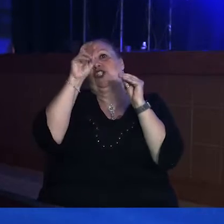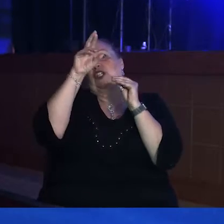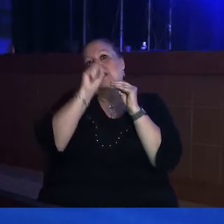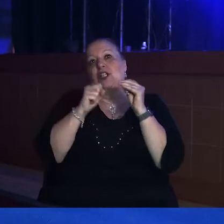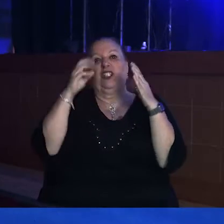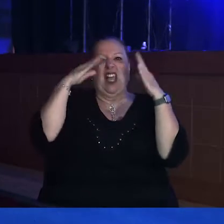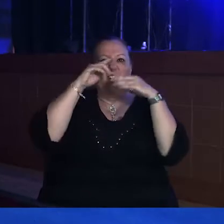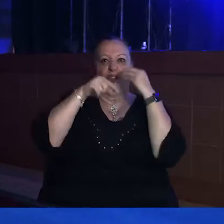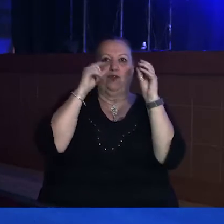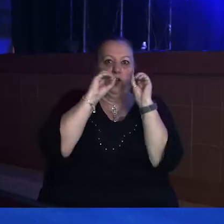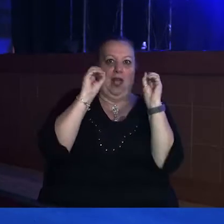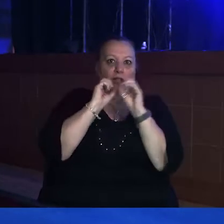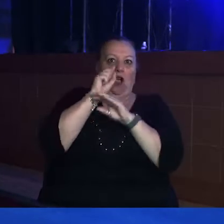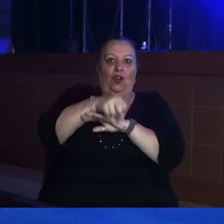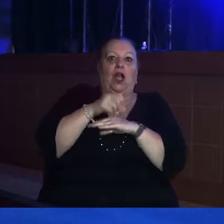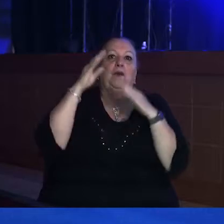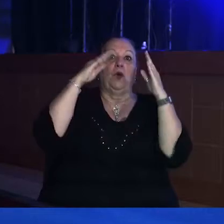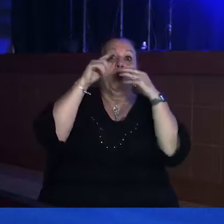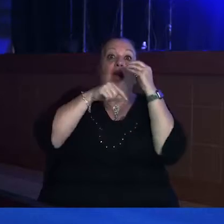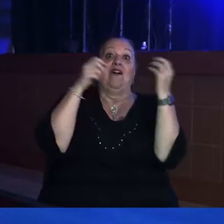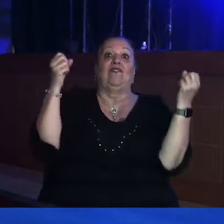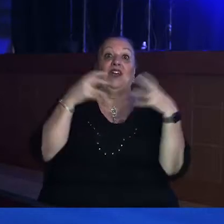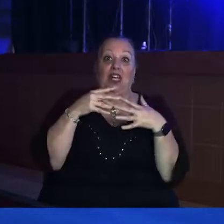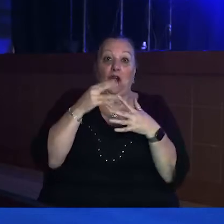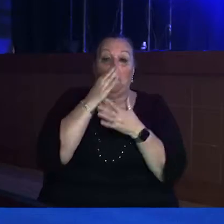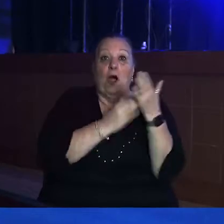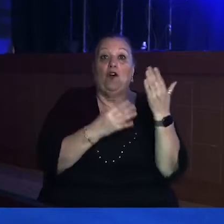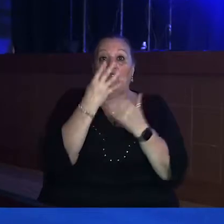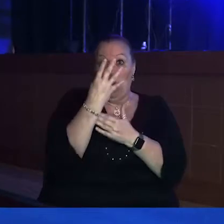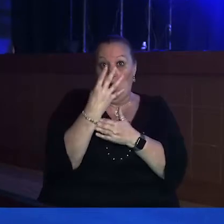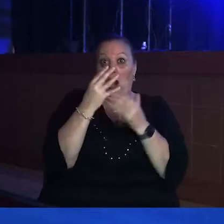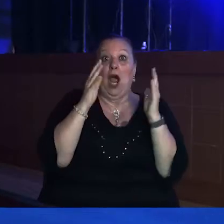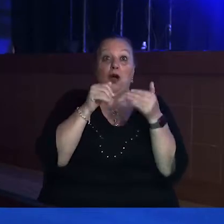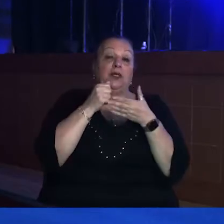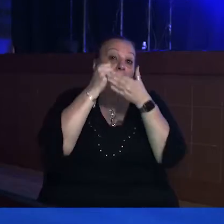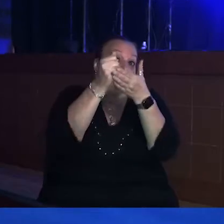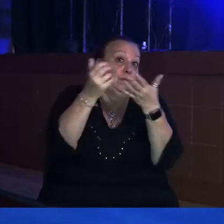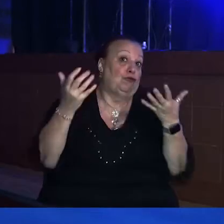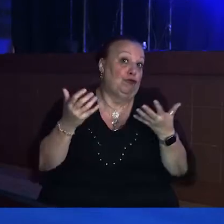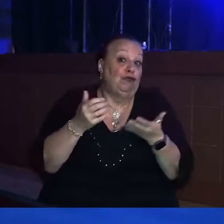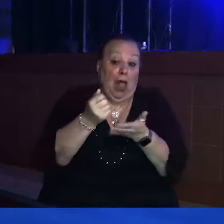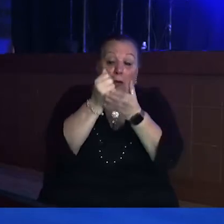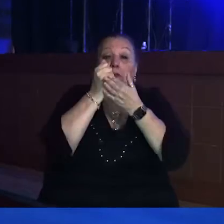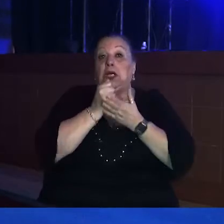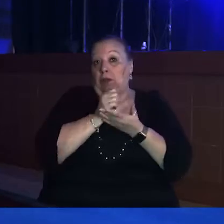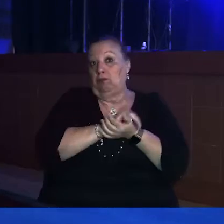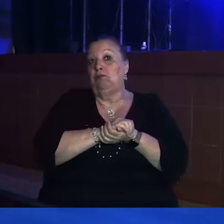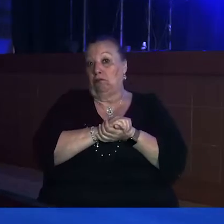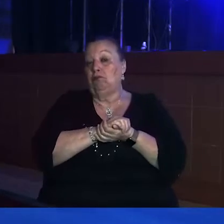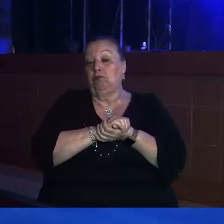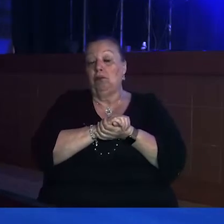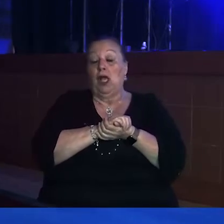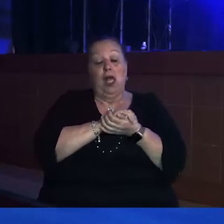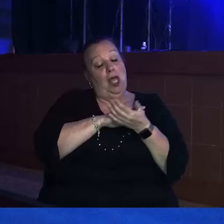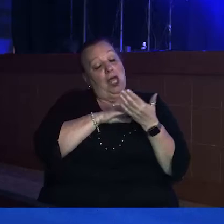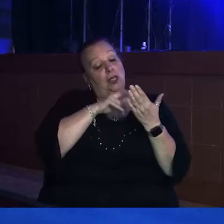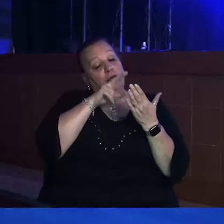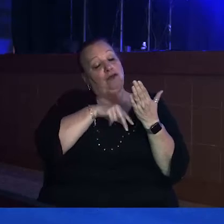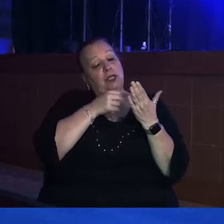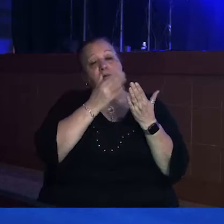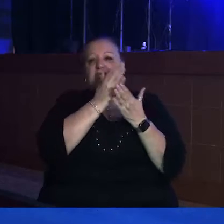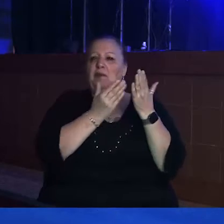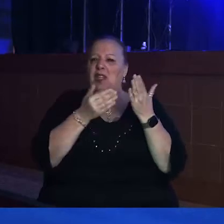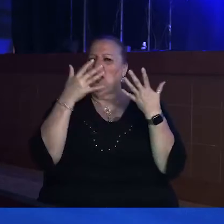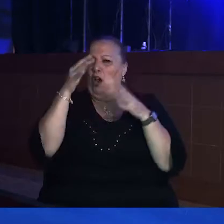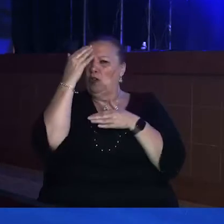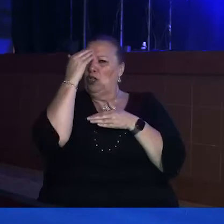Overcoming Worry and Fear. This is part four in this series. I hope it's been helpful for you. It's been helpful for me as I've revisited some themes that I'm aware of, as I've learned